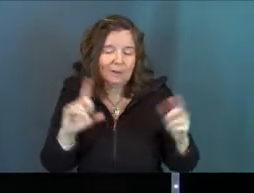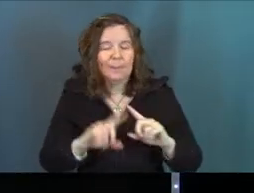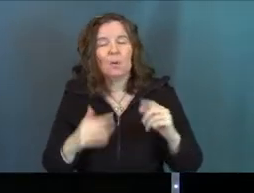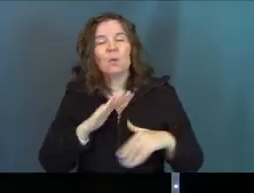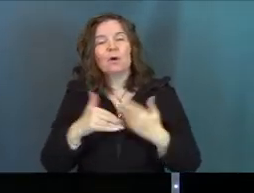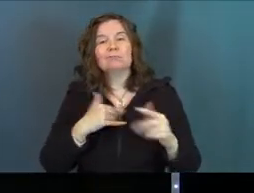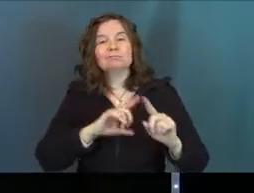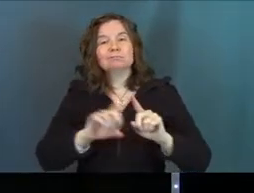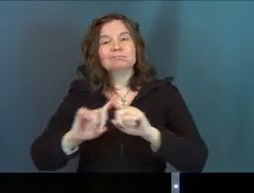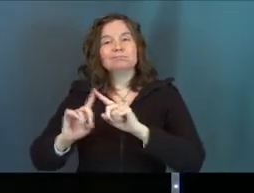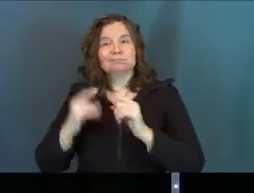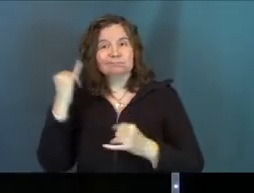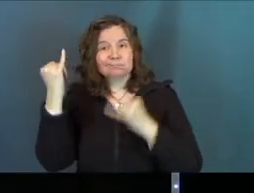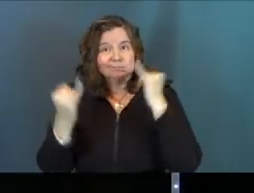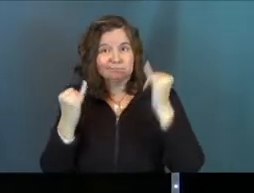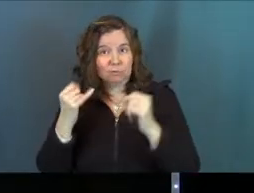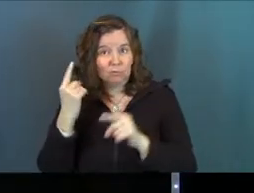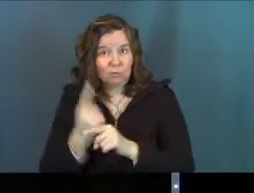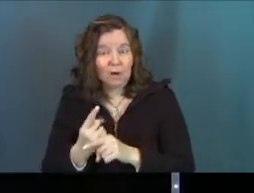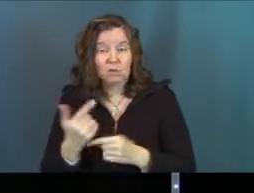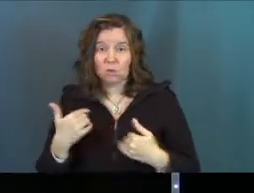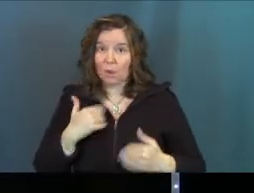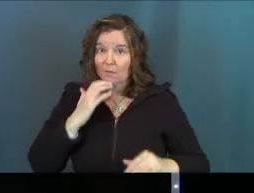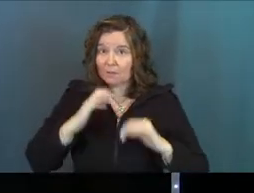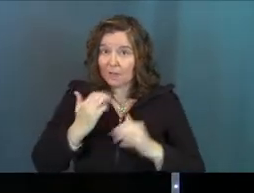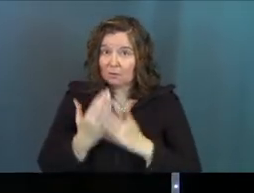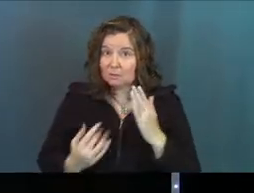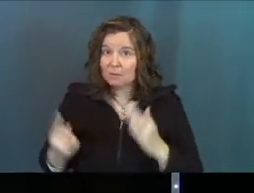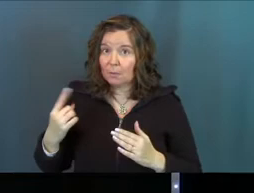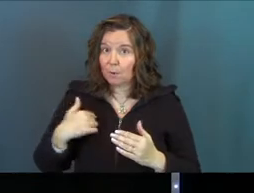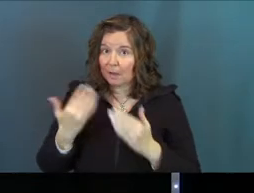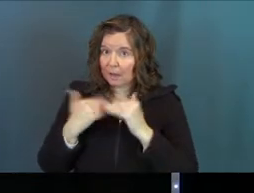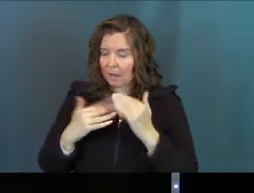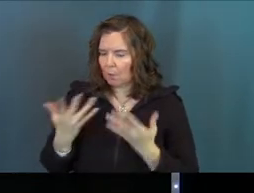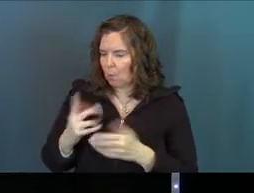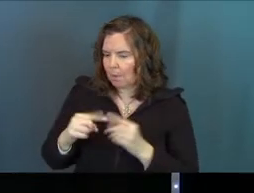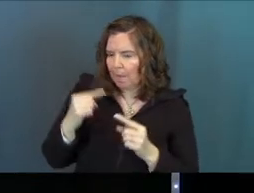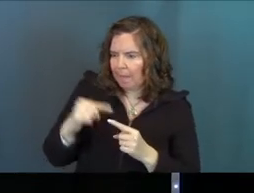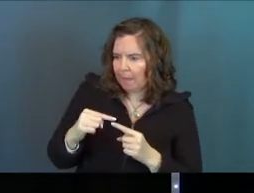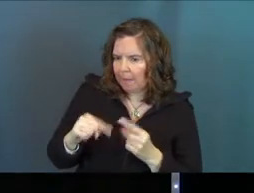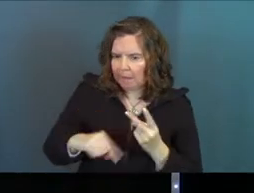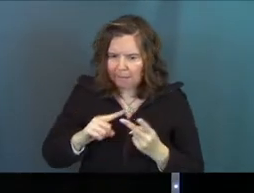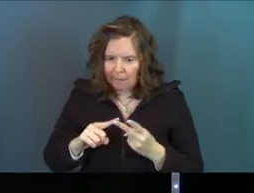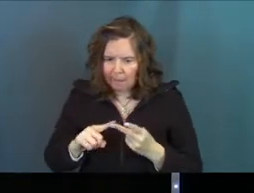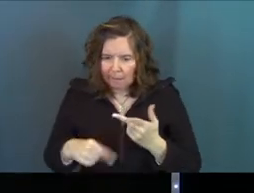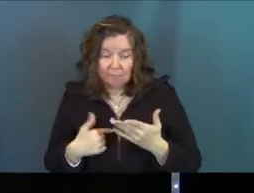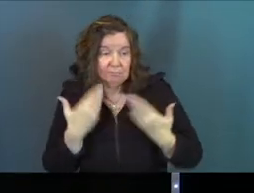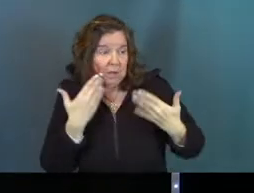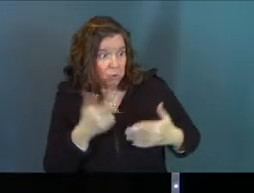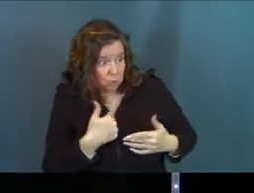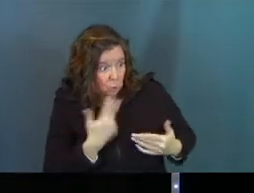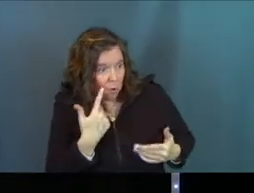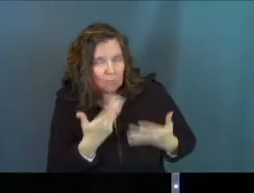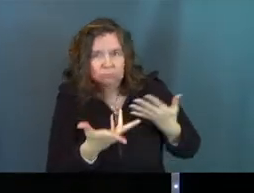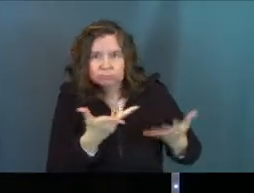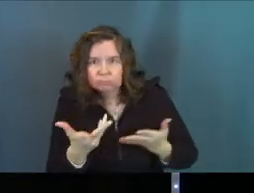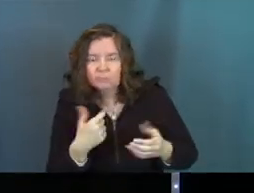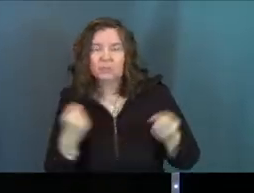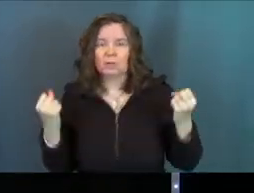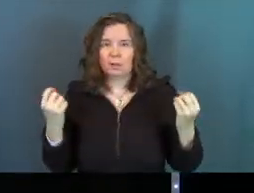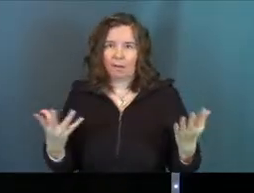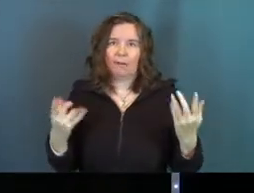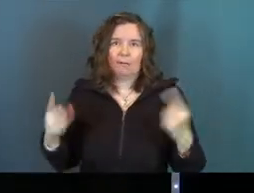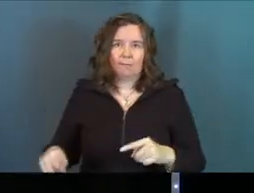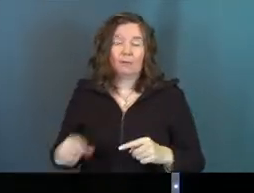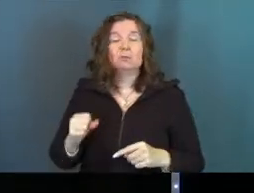we all have these different ideas, right? You have a conversation with somebody out of heaven, it's like, well, what about this? What about that? I don't know. Do you know? It's like there's a